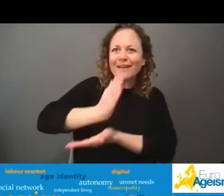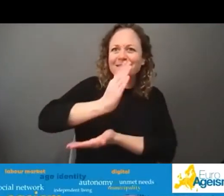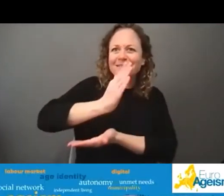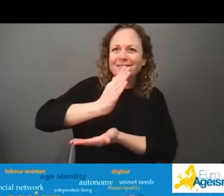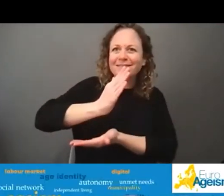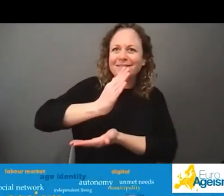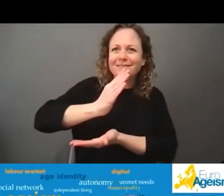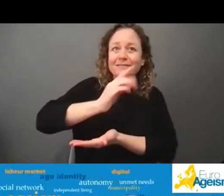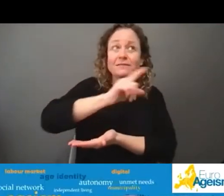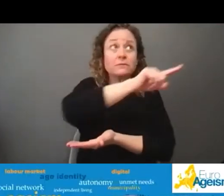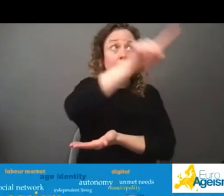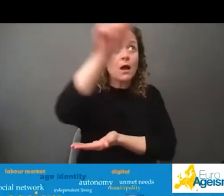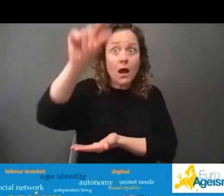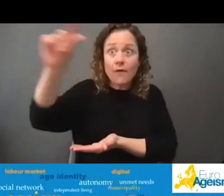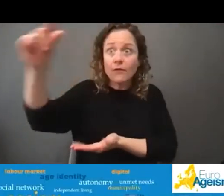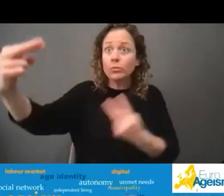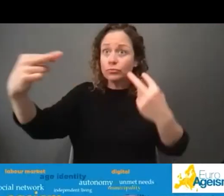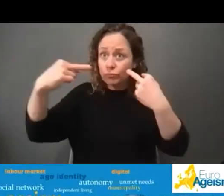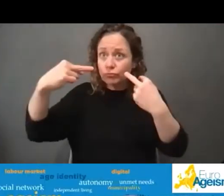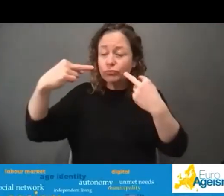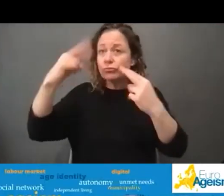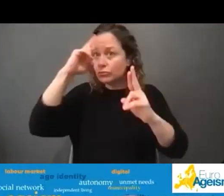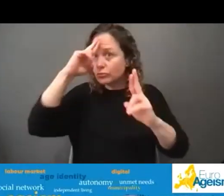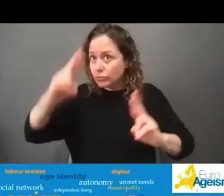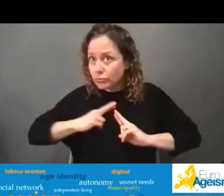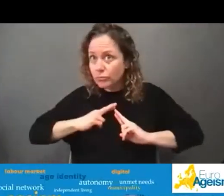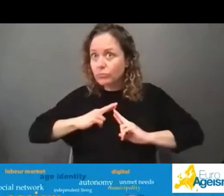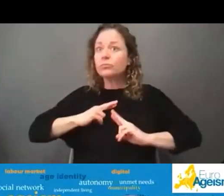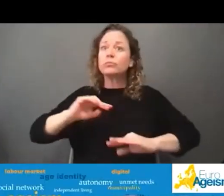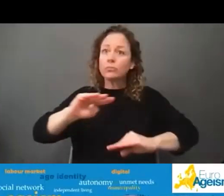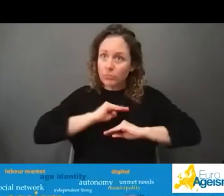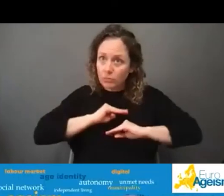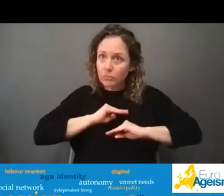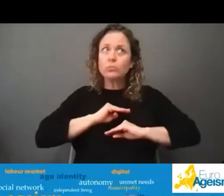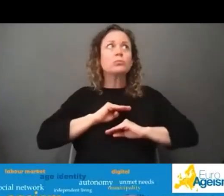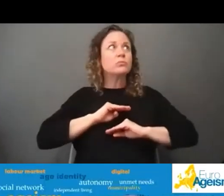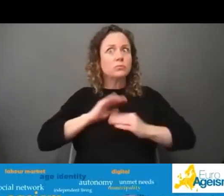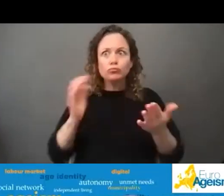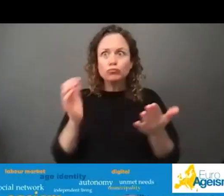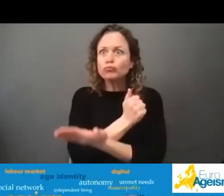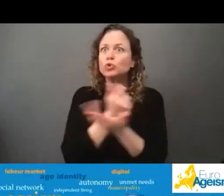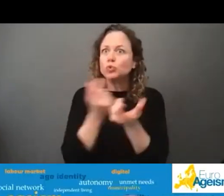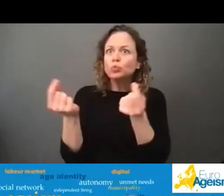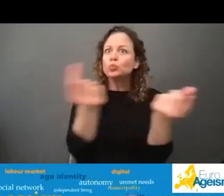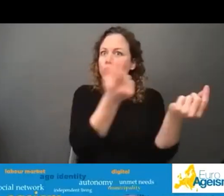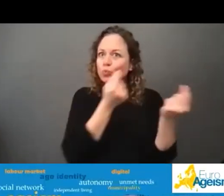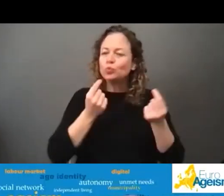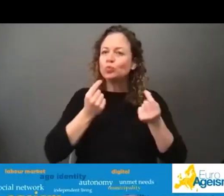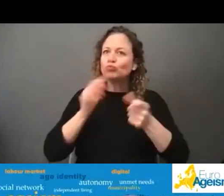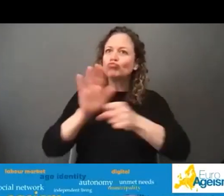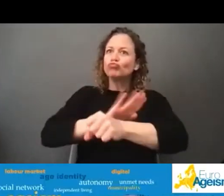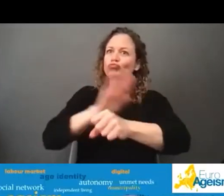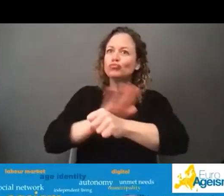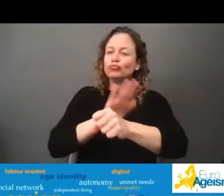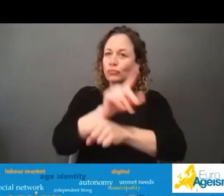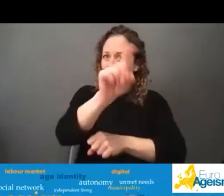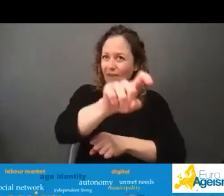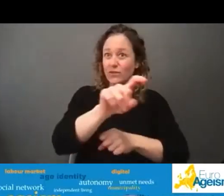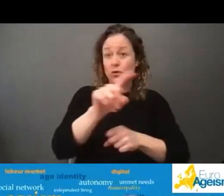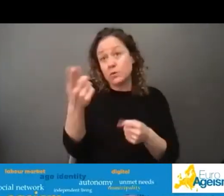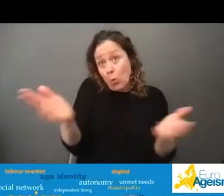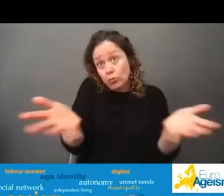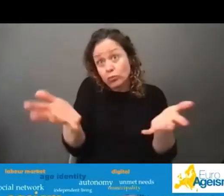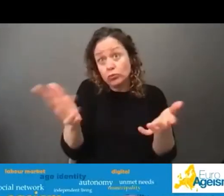and respect and support and fulfill and enforce those rights. And then secondly, there are, so join the